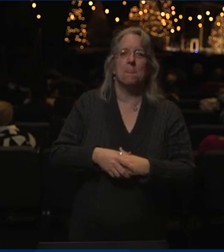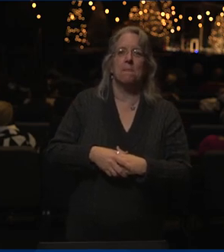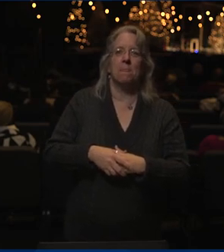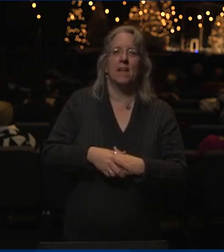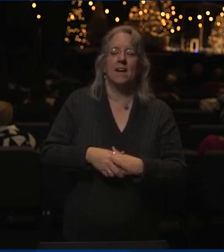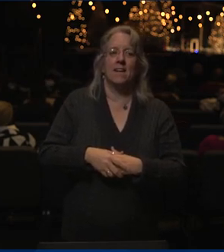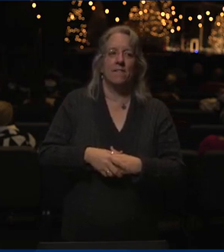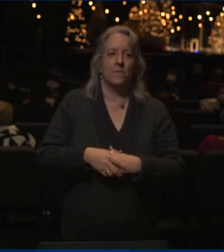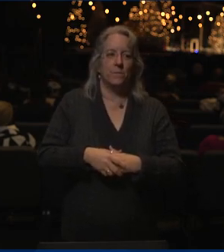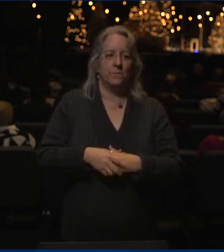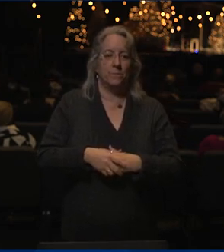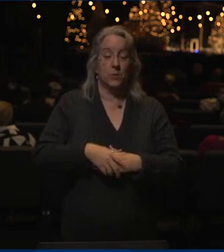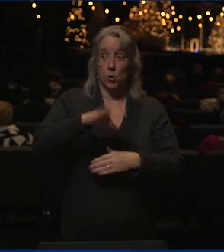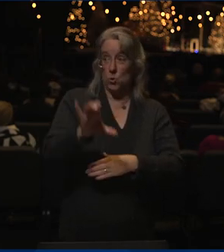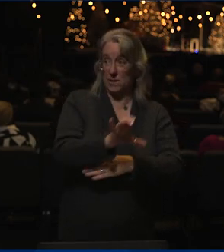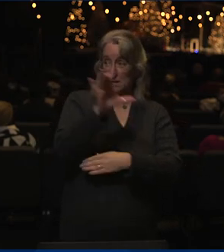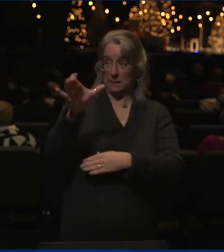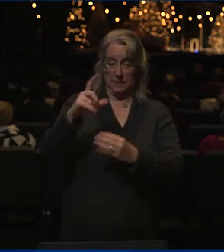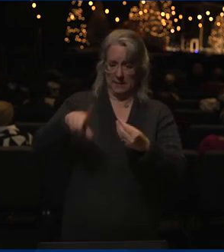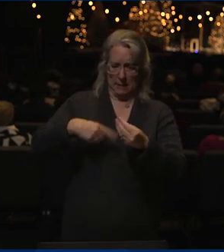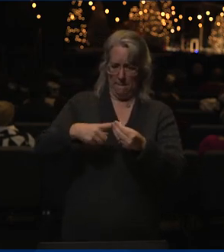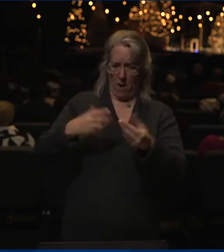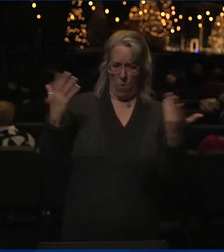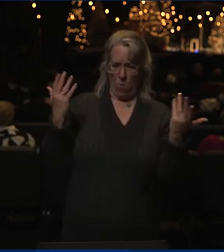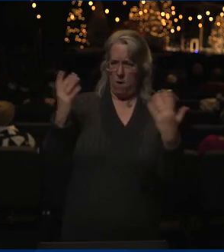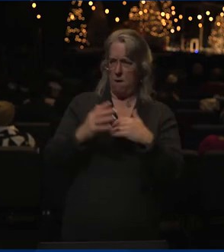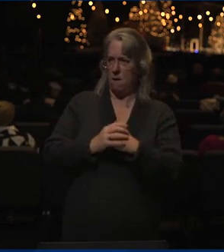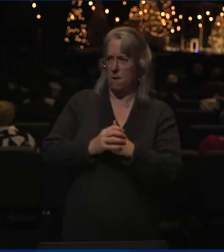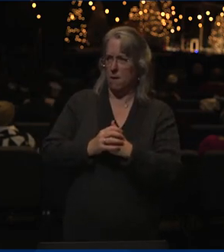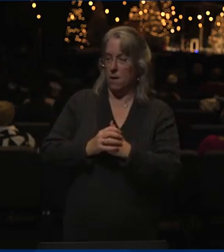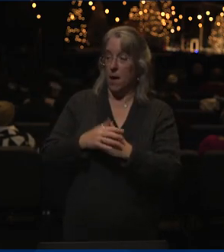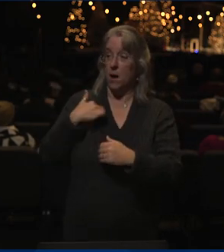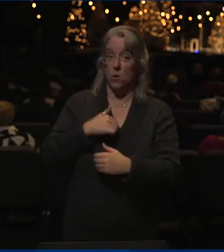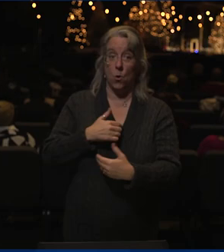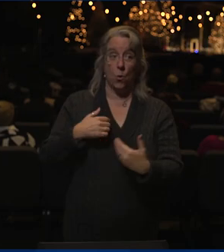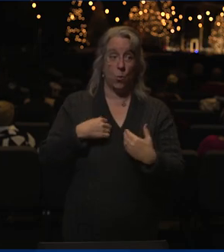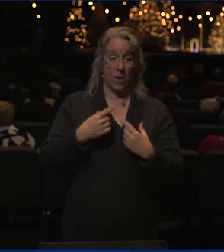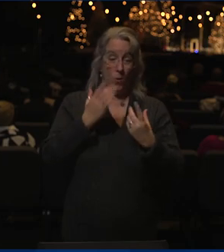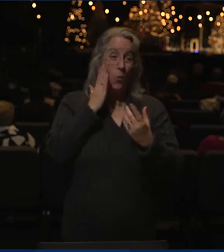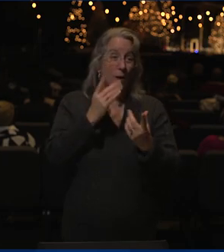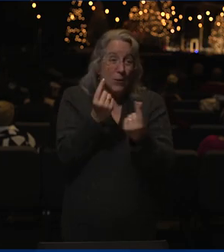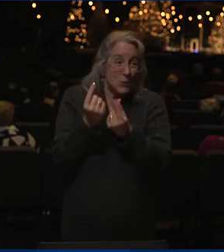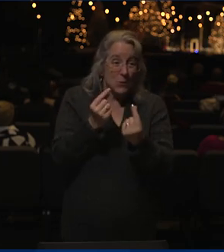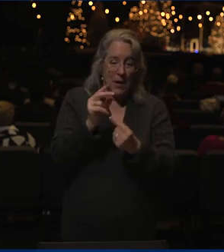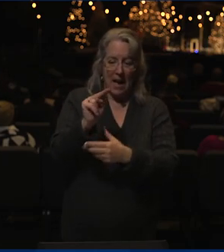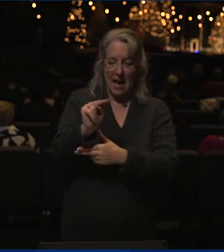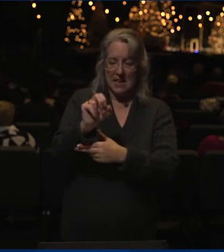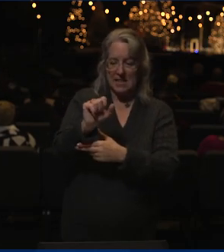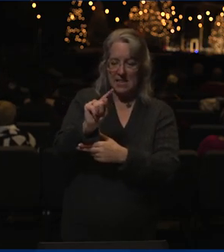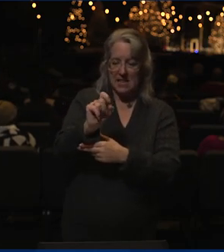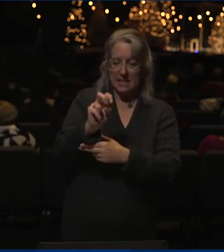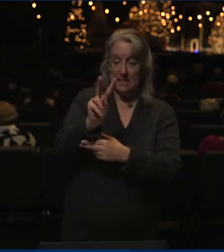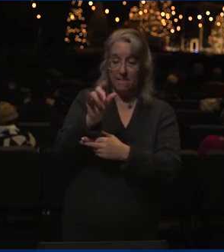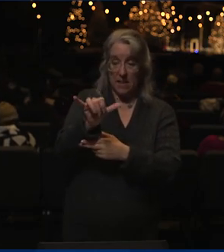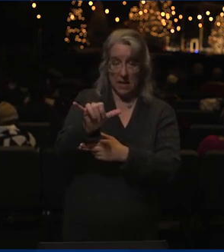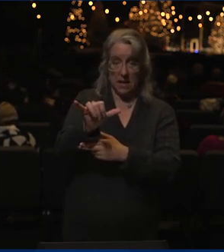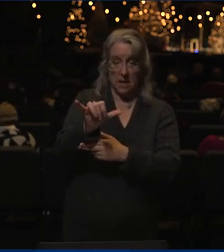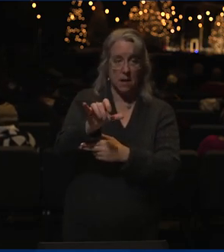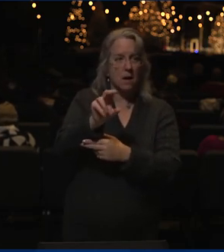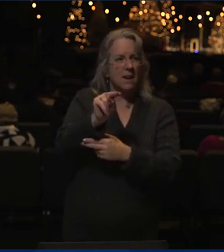Here's what Christmas is about, and here's what's happening when we do this nativity, which is just a French word that means the story of the birth of